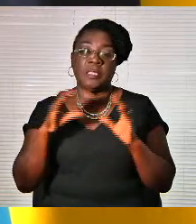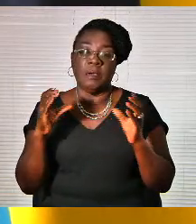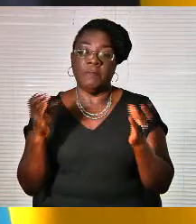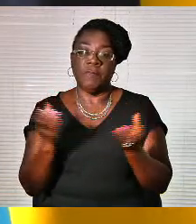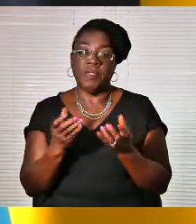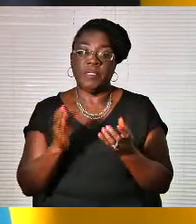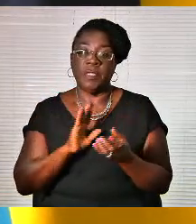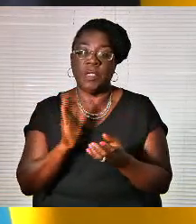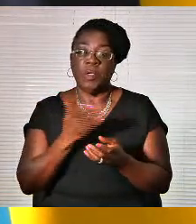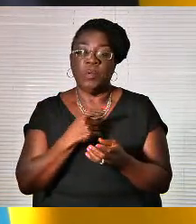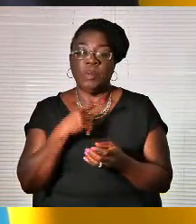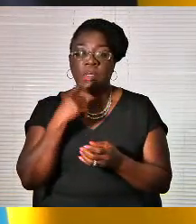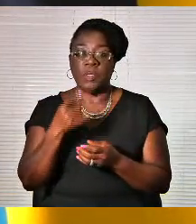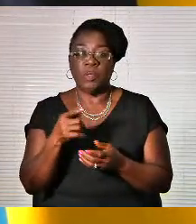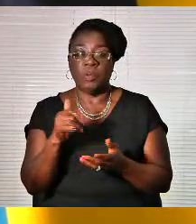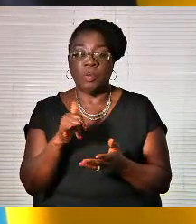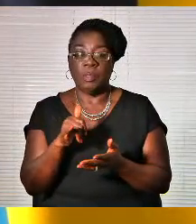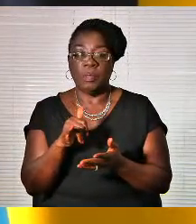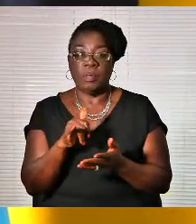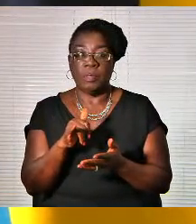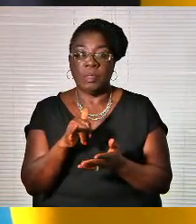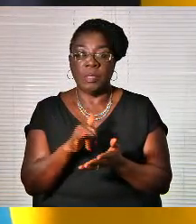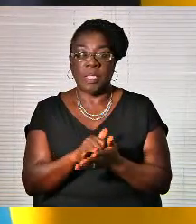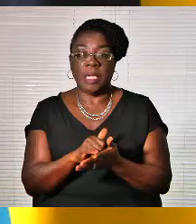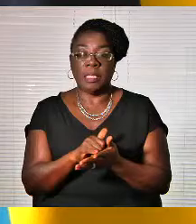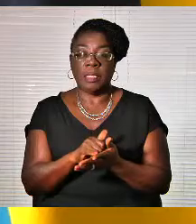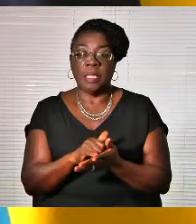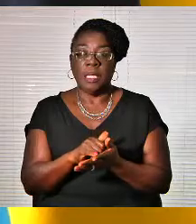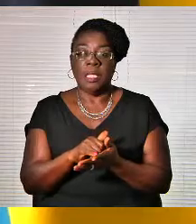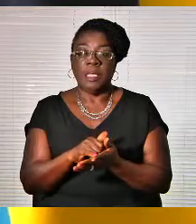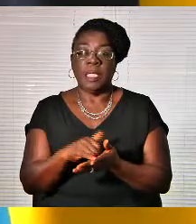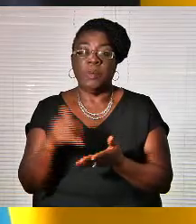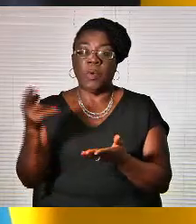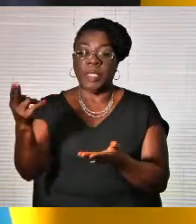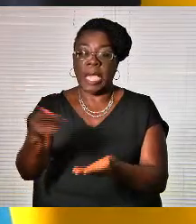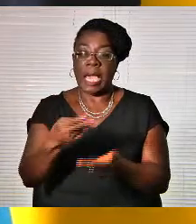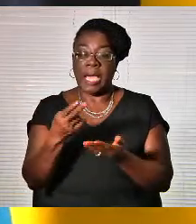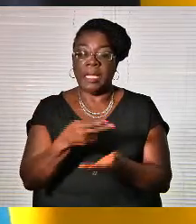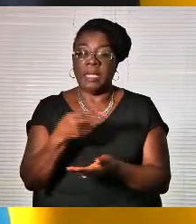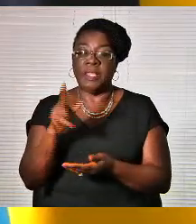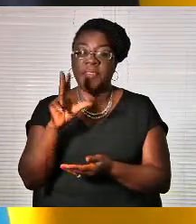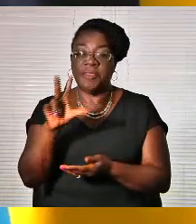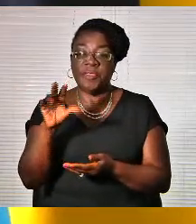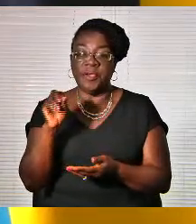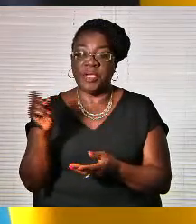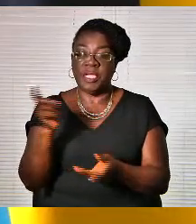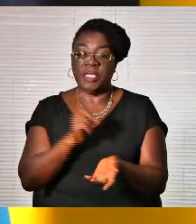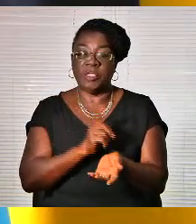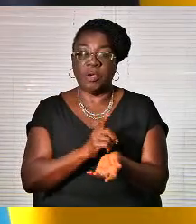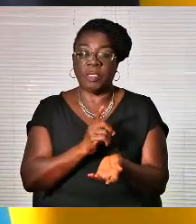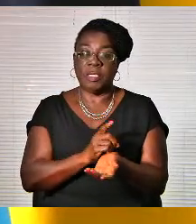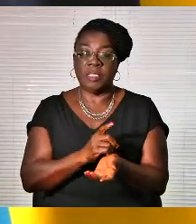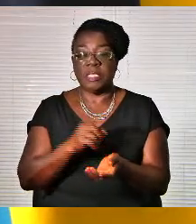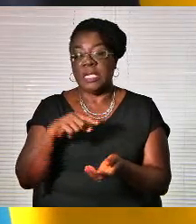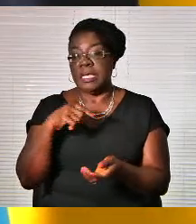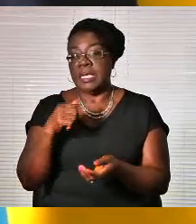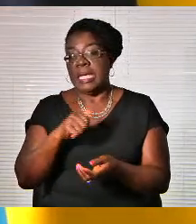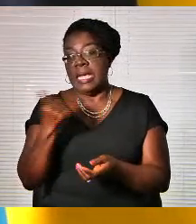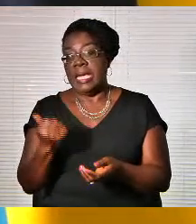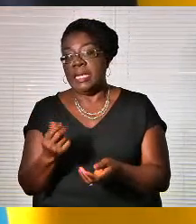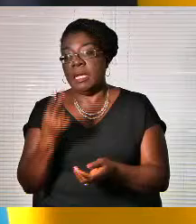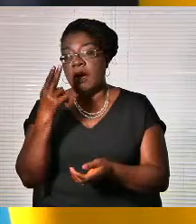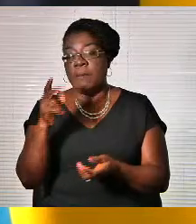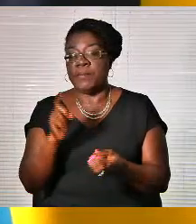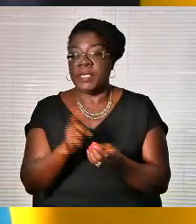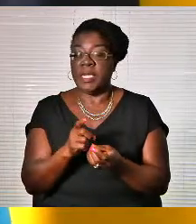hiring of around 30 junior doctors. Any update? And also, I understand many of them have still not heard anything, that's why I asked.